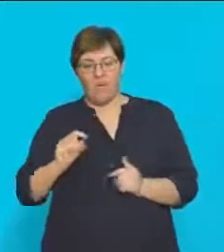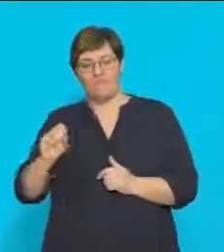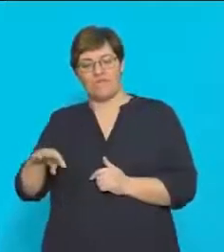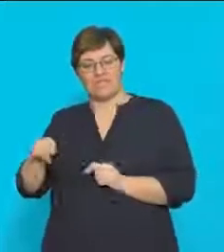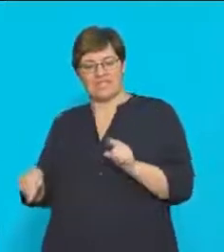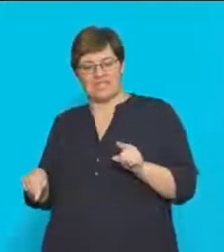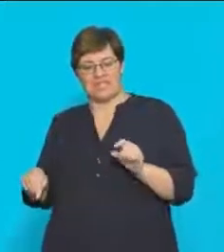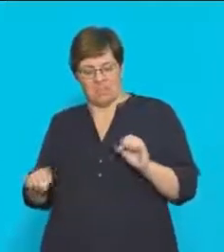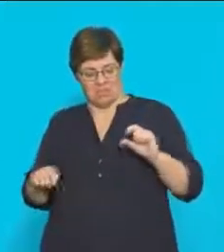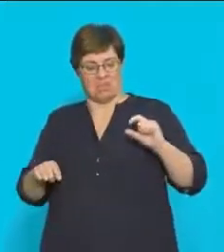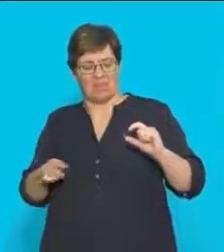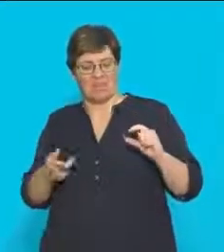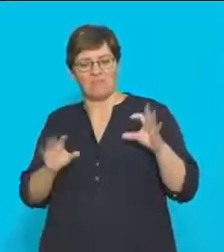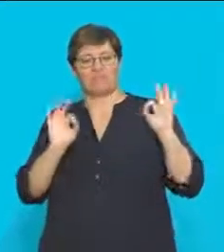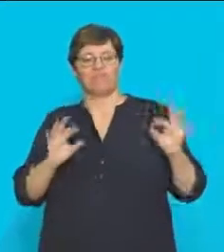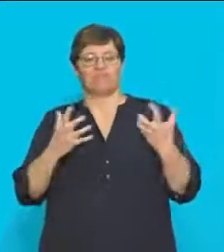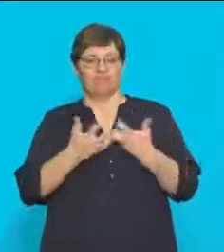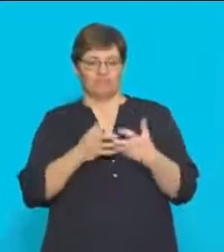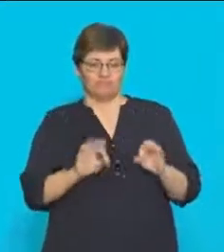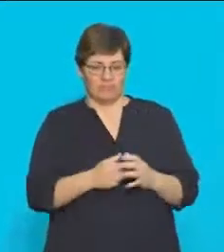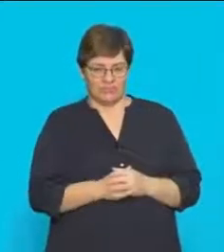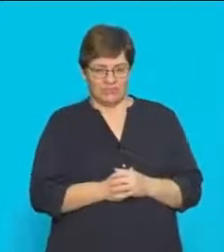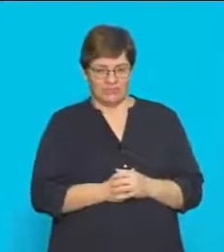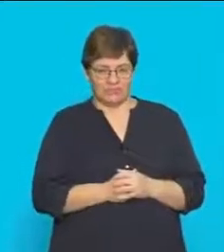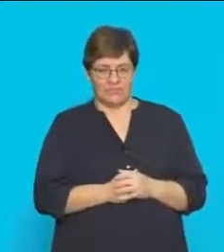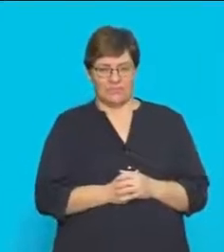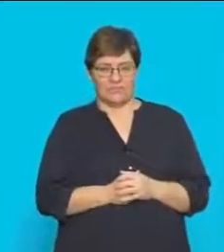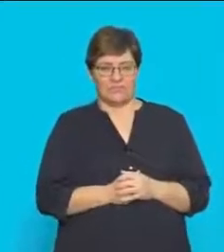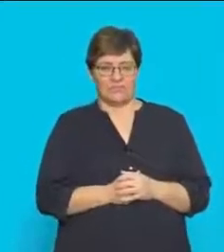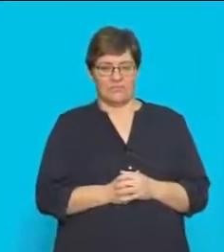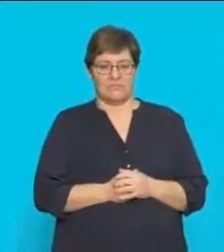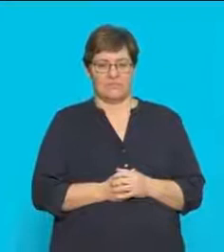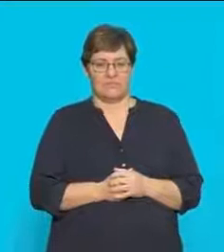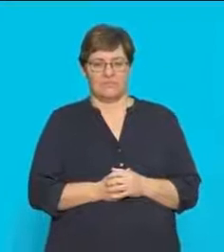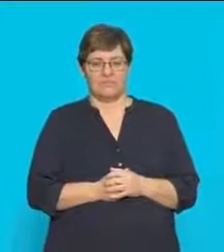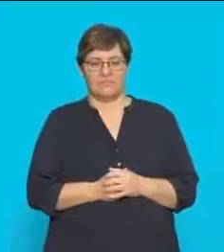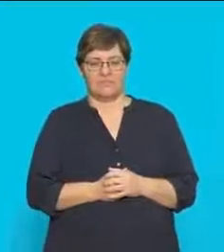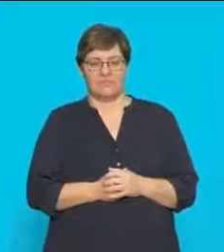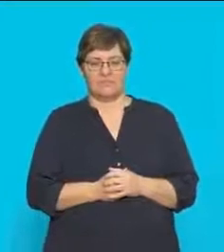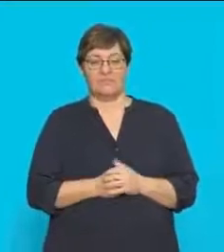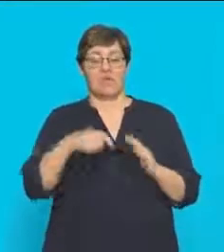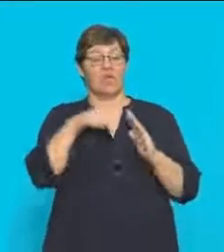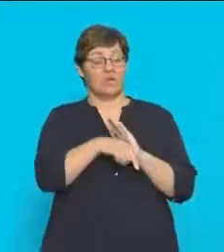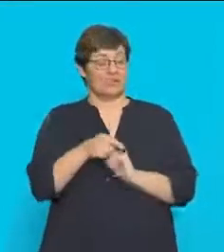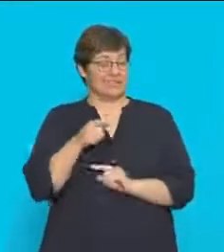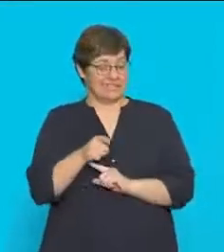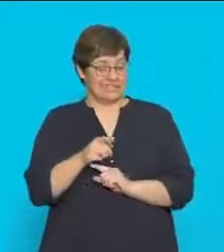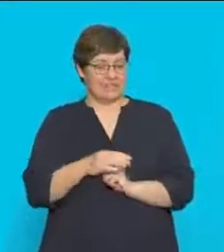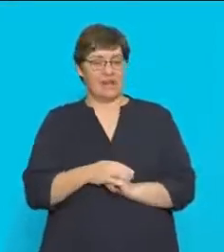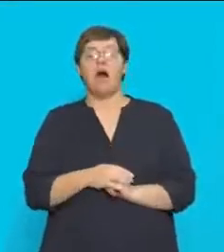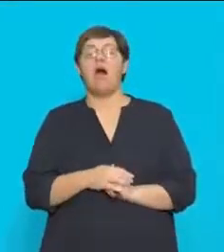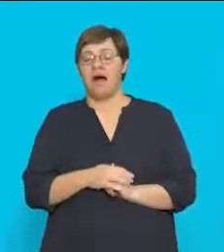15,69 units, which is greater than 14. So in the context of that, we can see